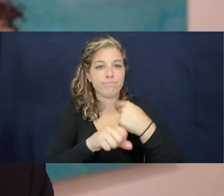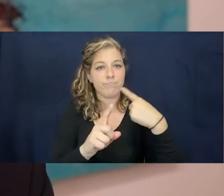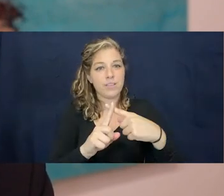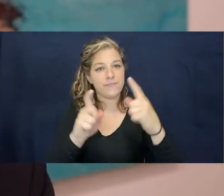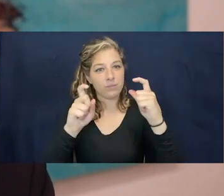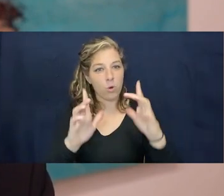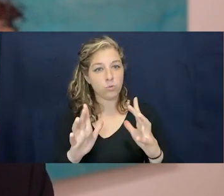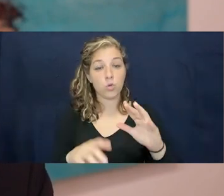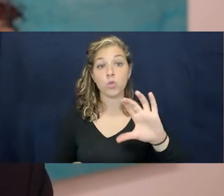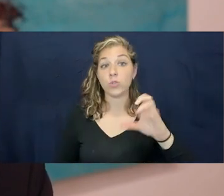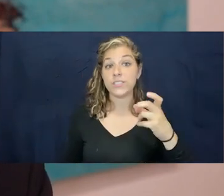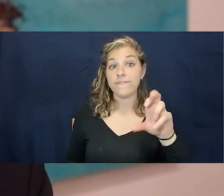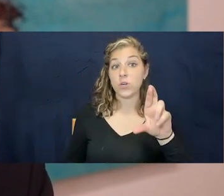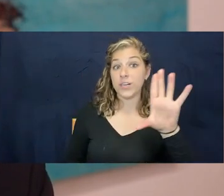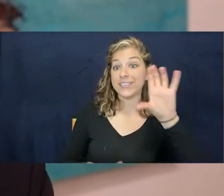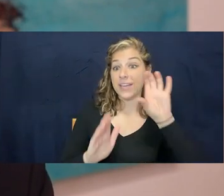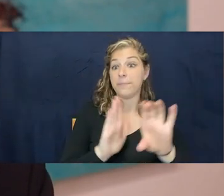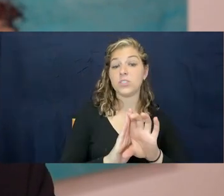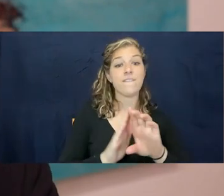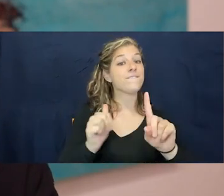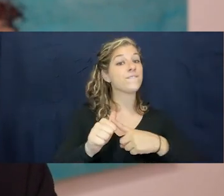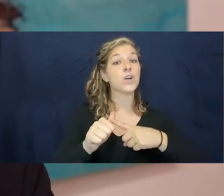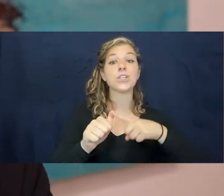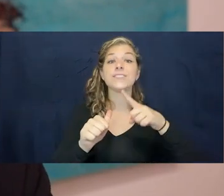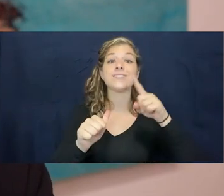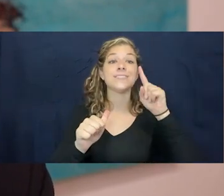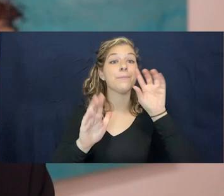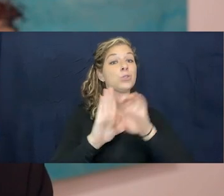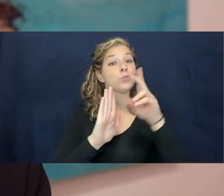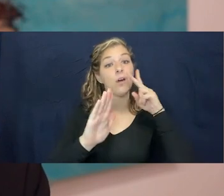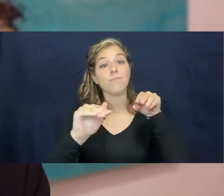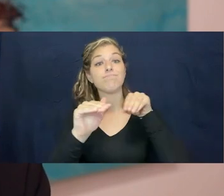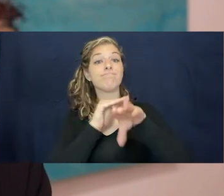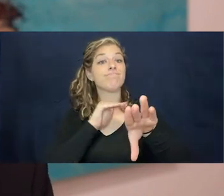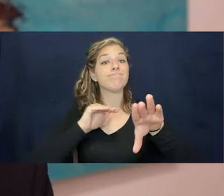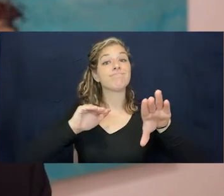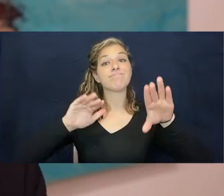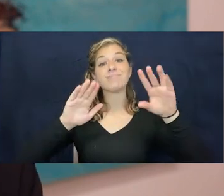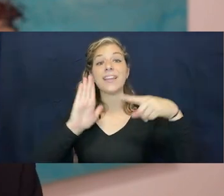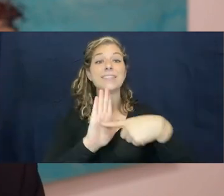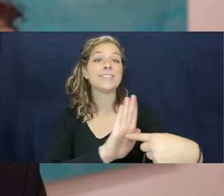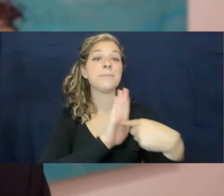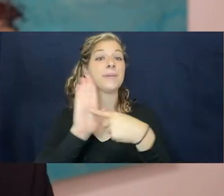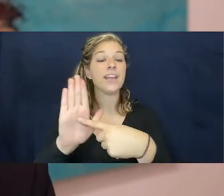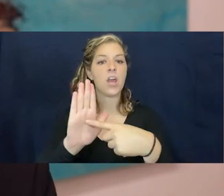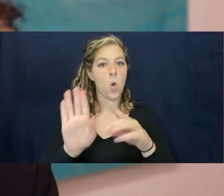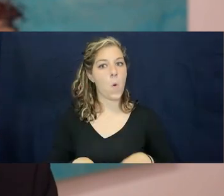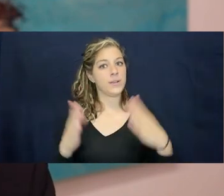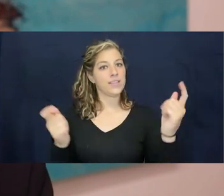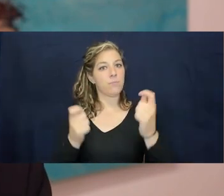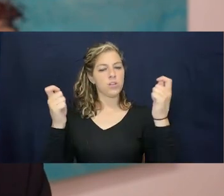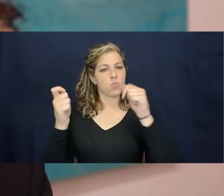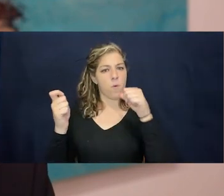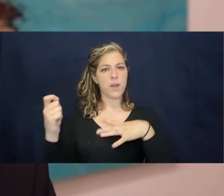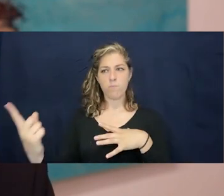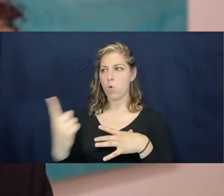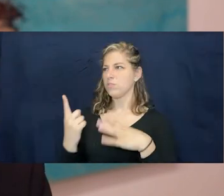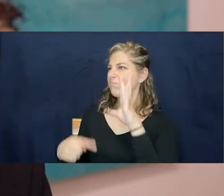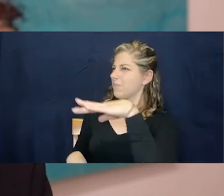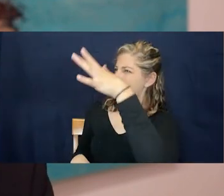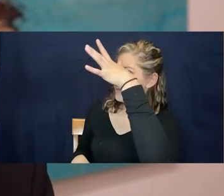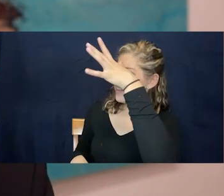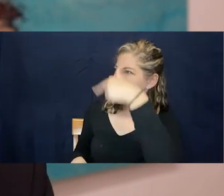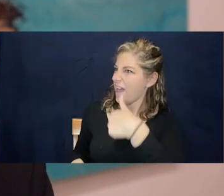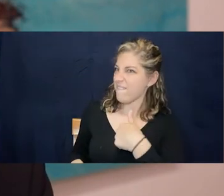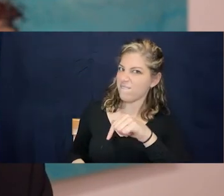the foundation of positive exposure. Christopher's image was the first image you saw upon entering the exhibit, and it was during the opening